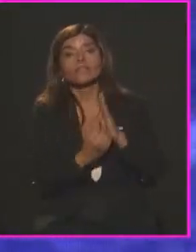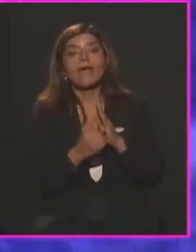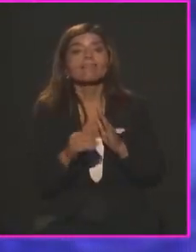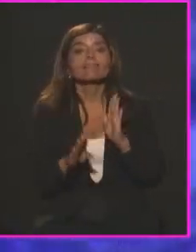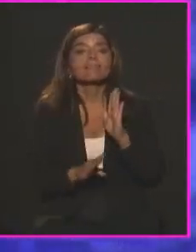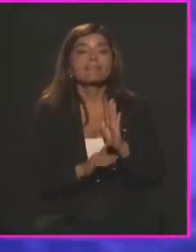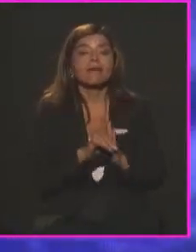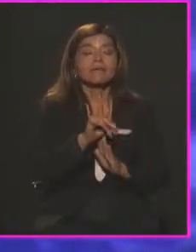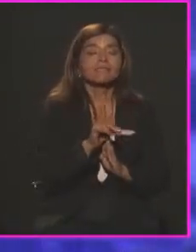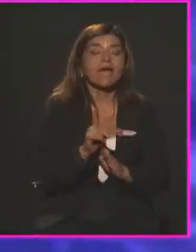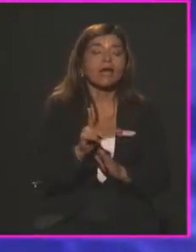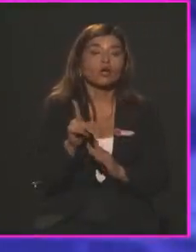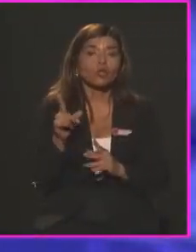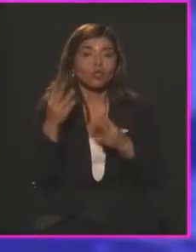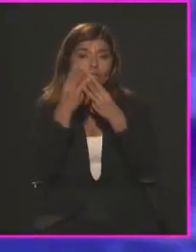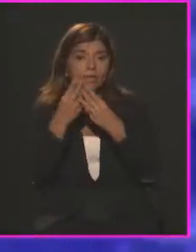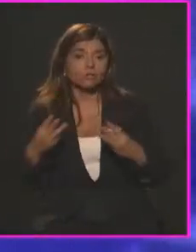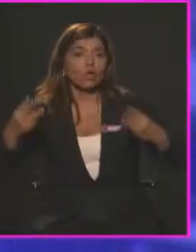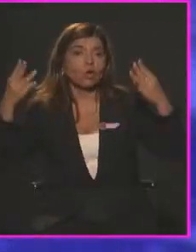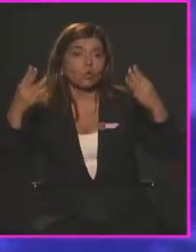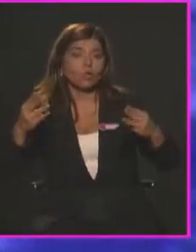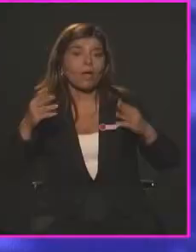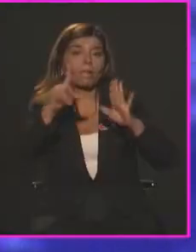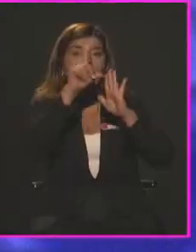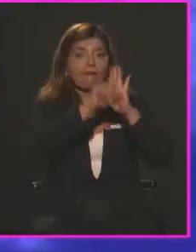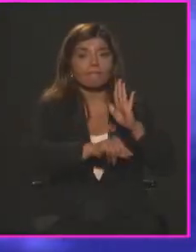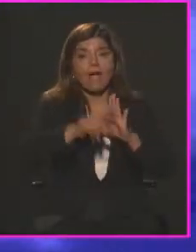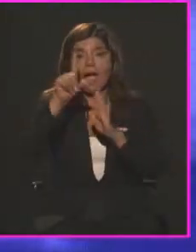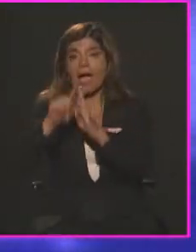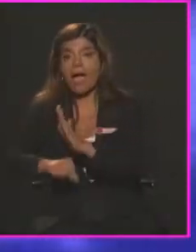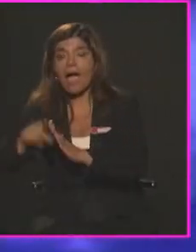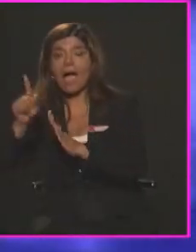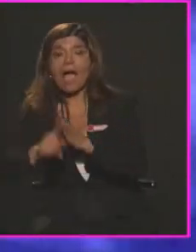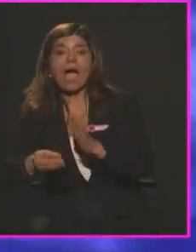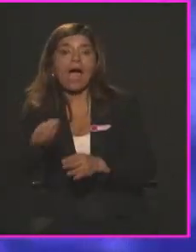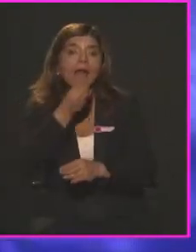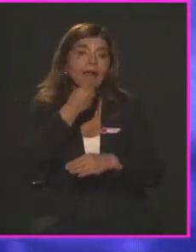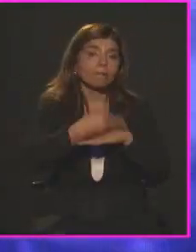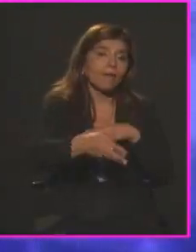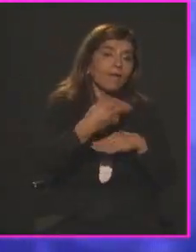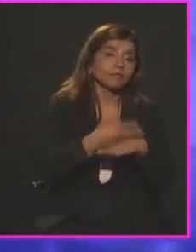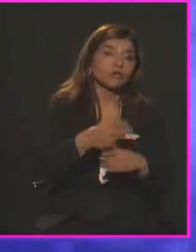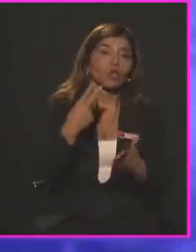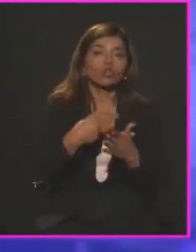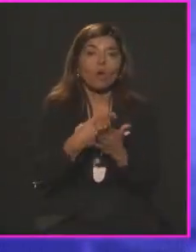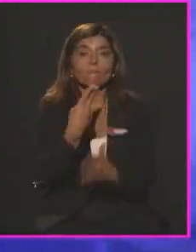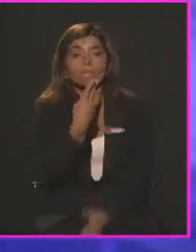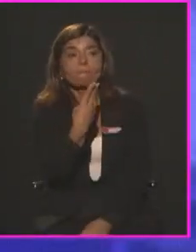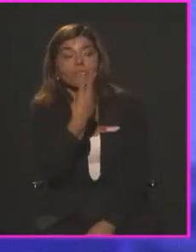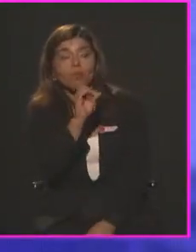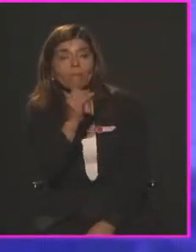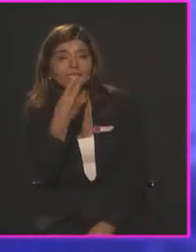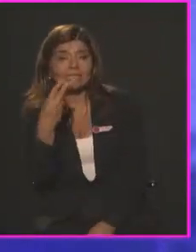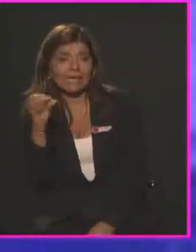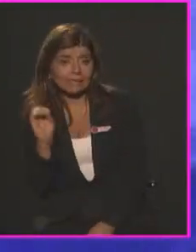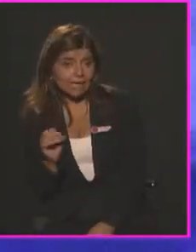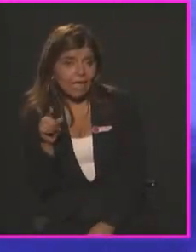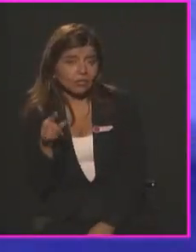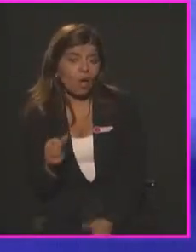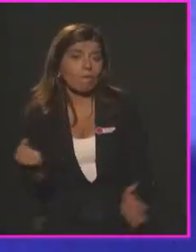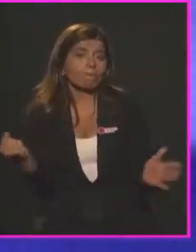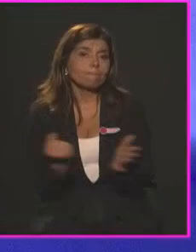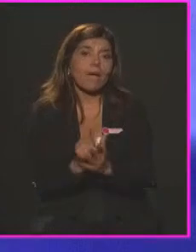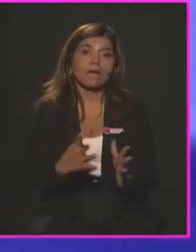food loss and waste in half by 2030. The impacts of achieving this would be enormous. It